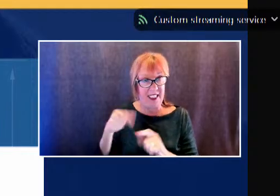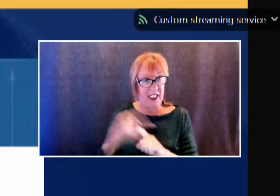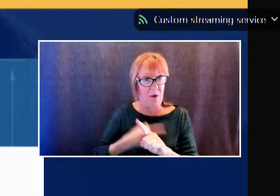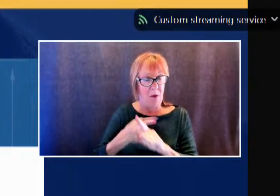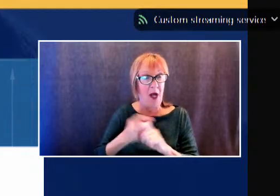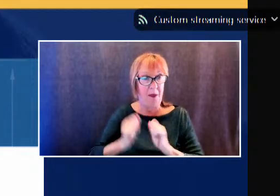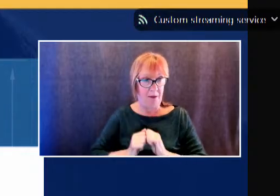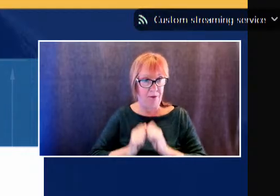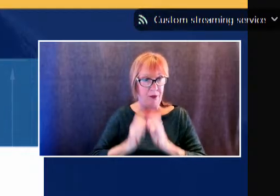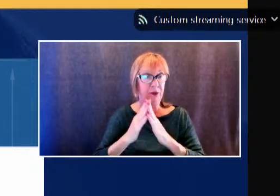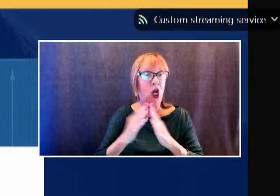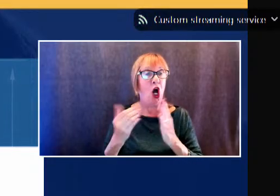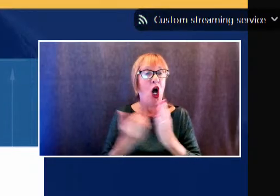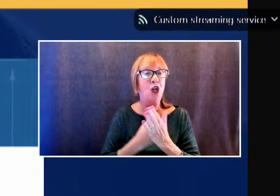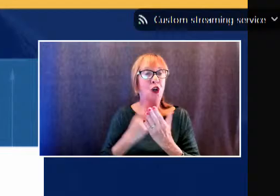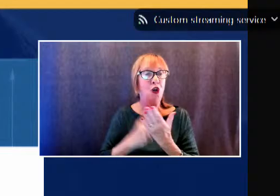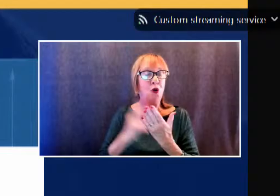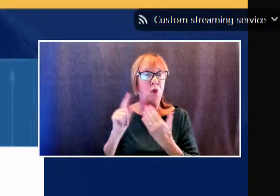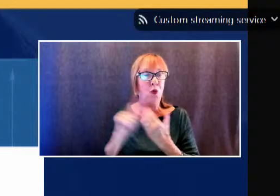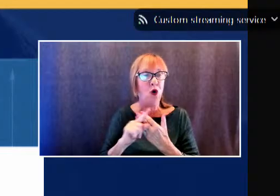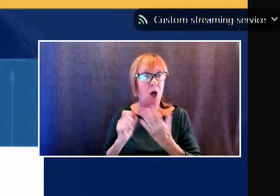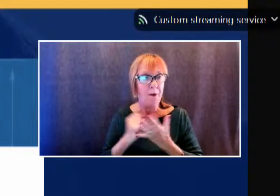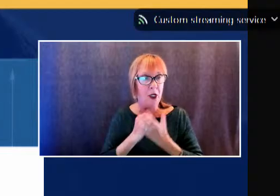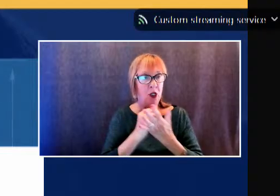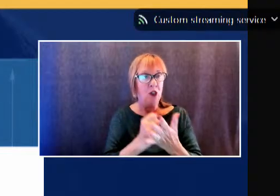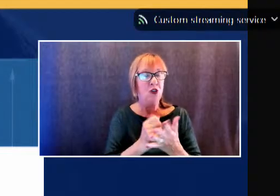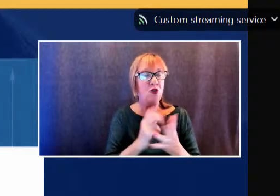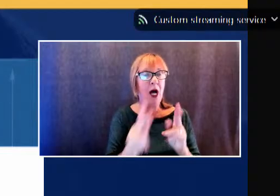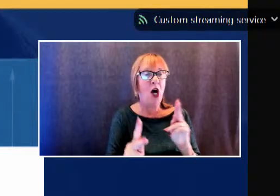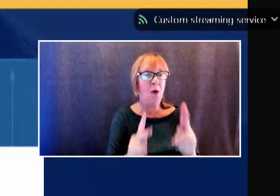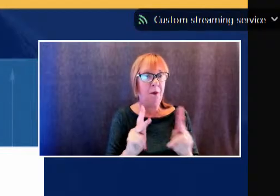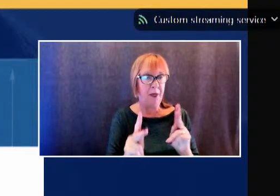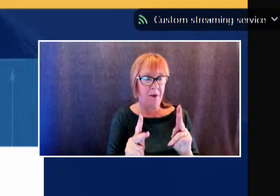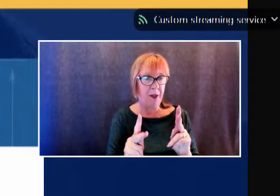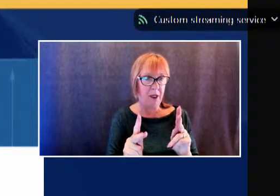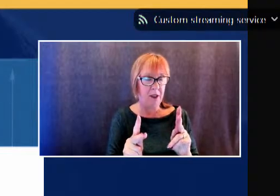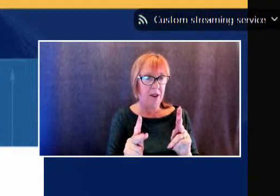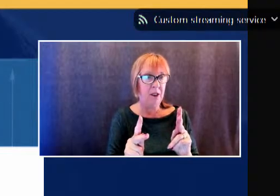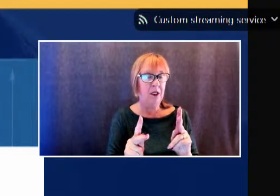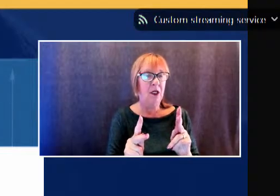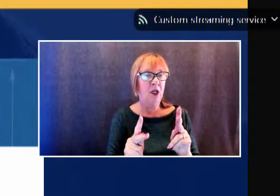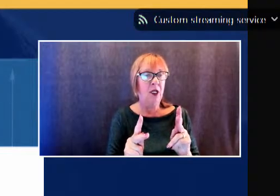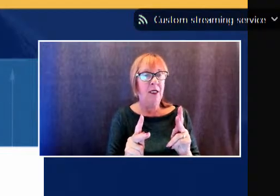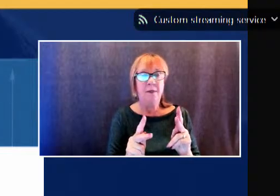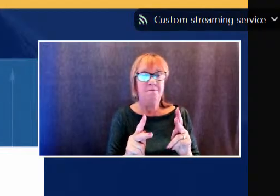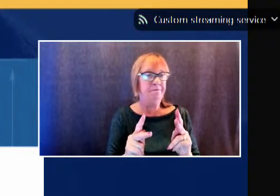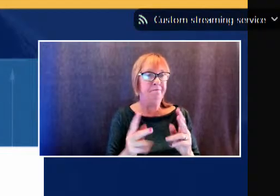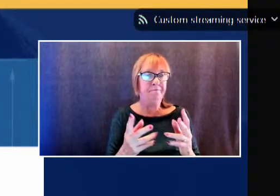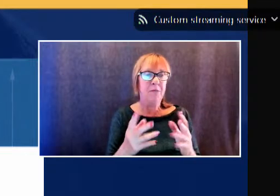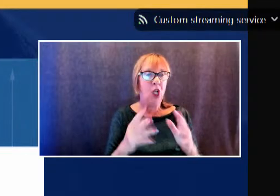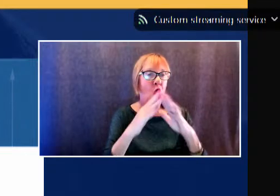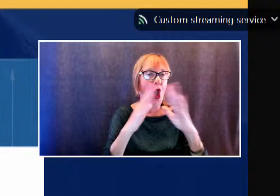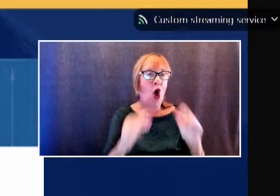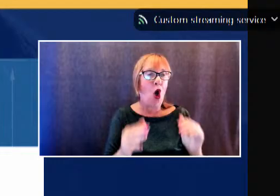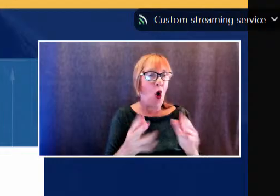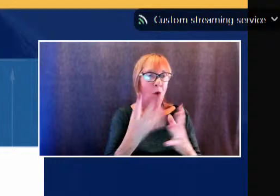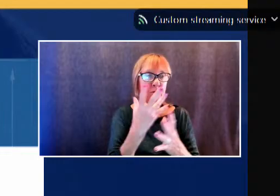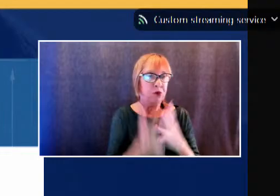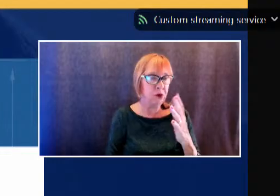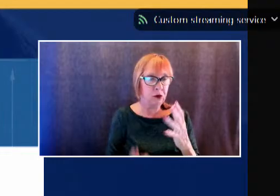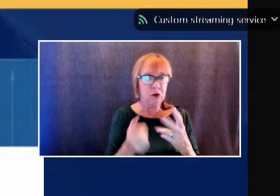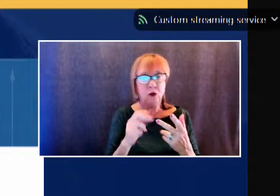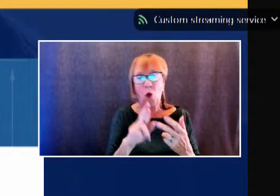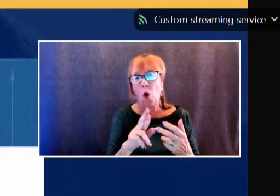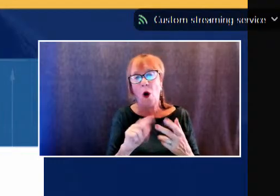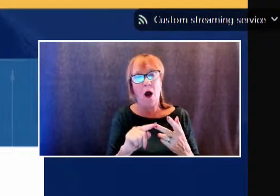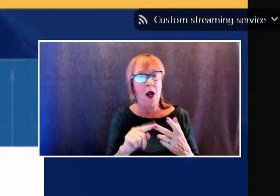to provide a bridge to recovery for many homeowners who either lost their homes or it's now